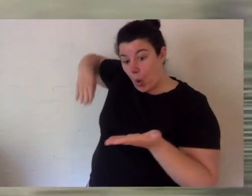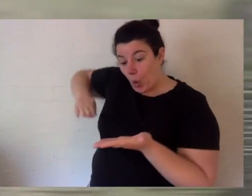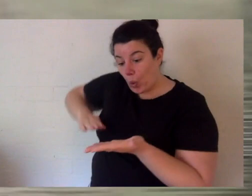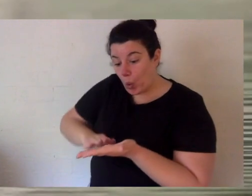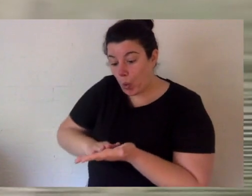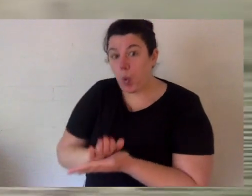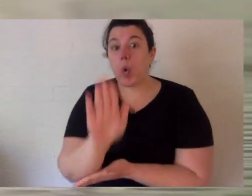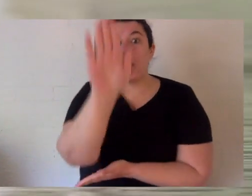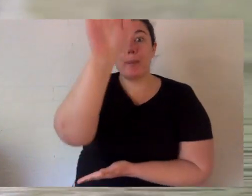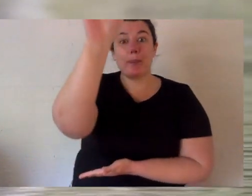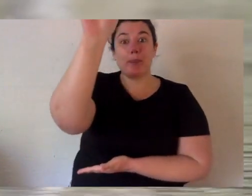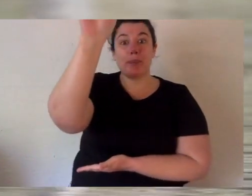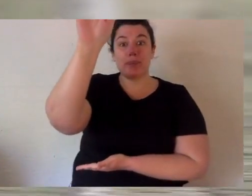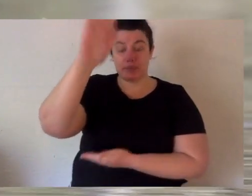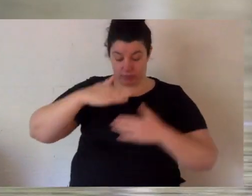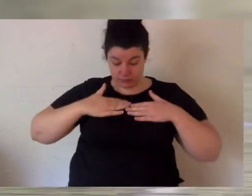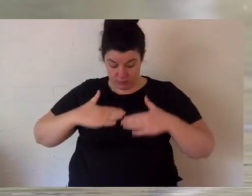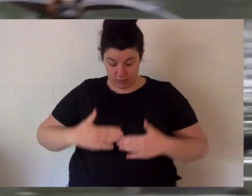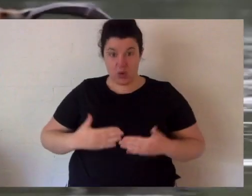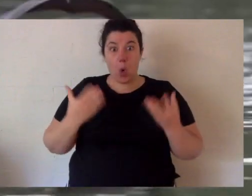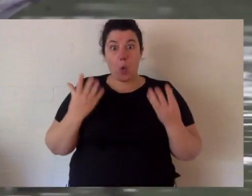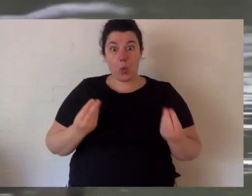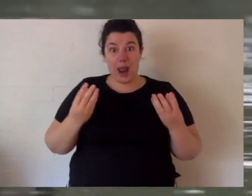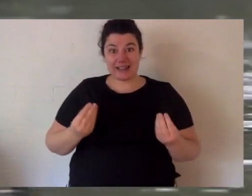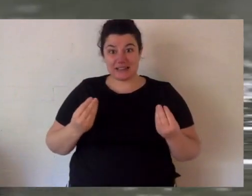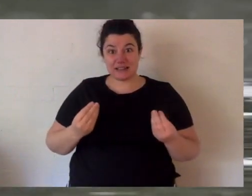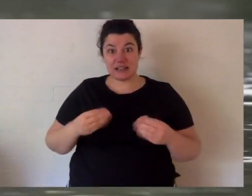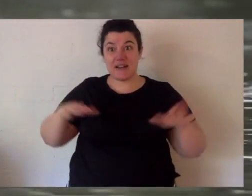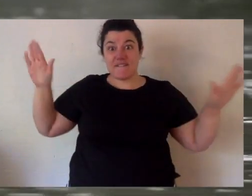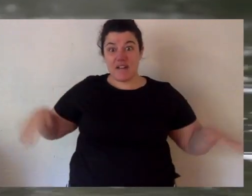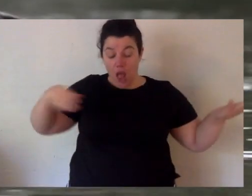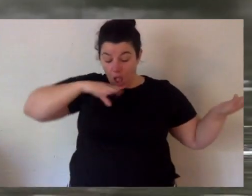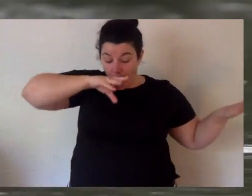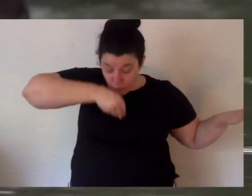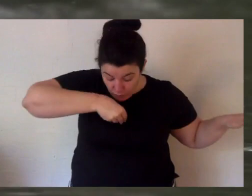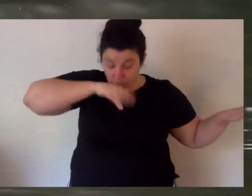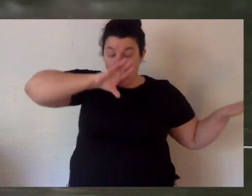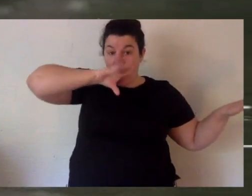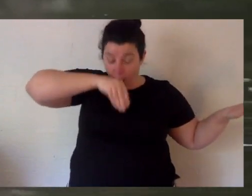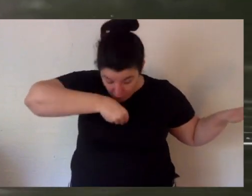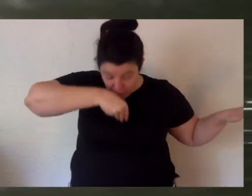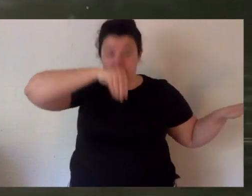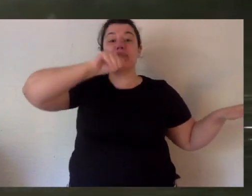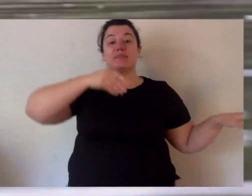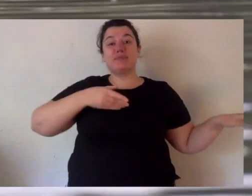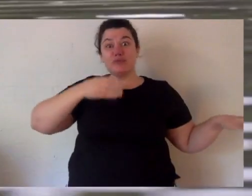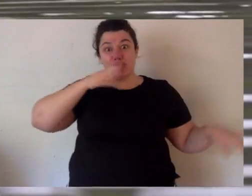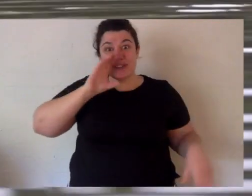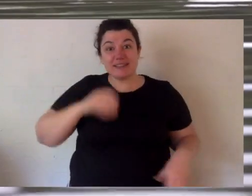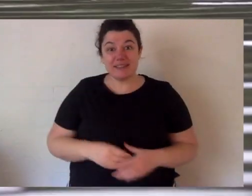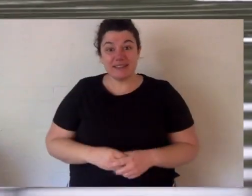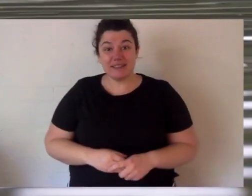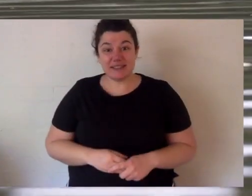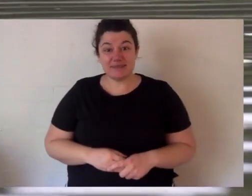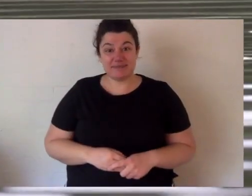hit the water with their breast. Now what happens is the breast gets wet, and while the bat's flying, it licks and it drinks. And I've seen that in the middle of Sydney.